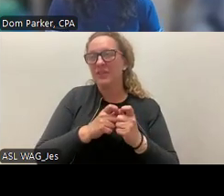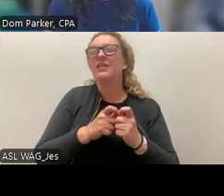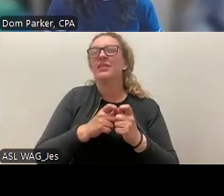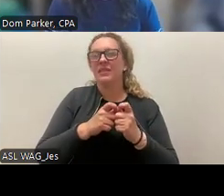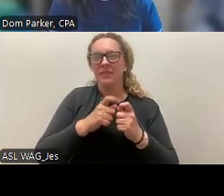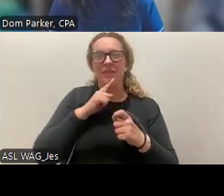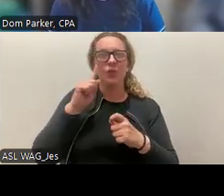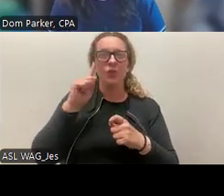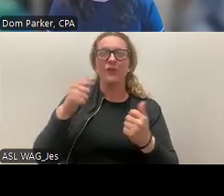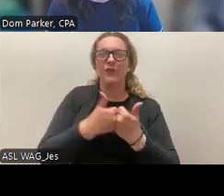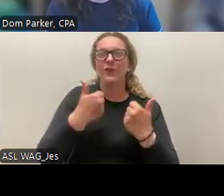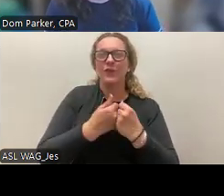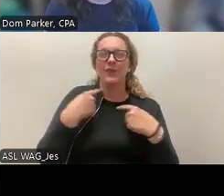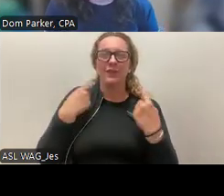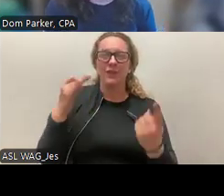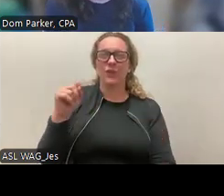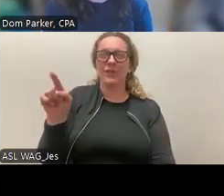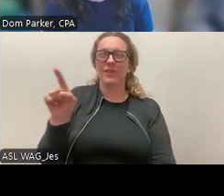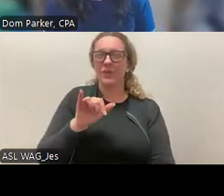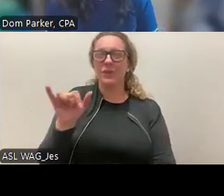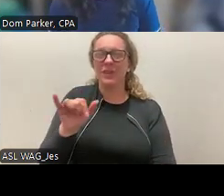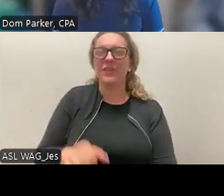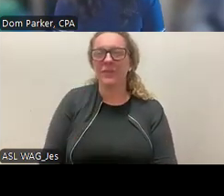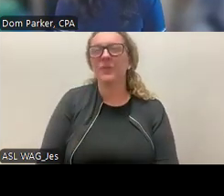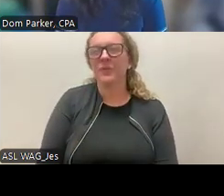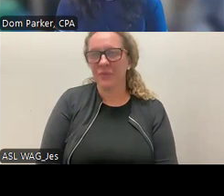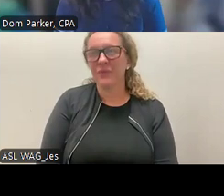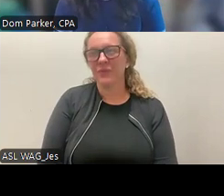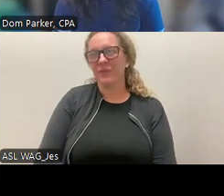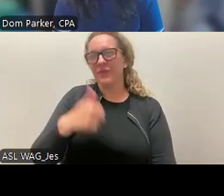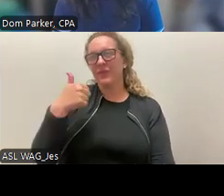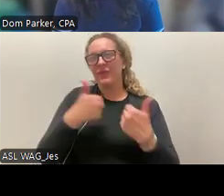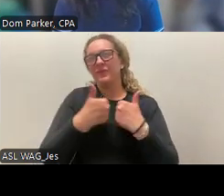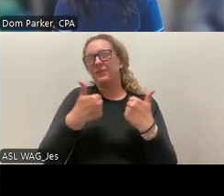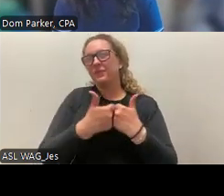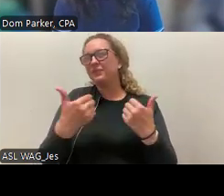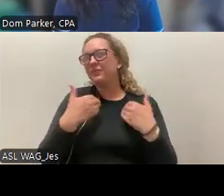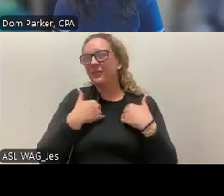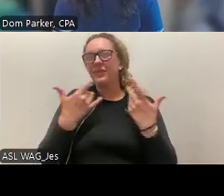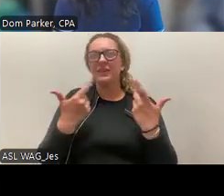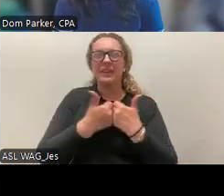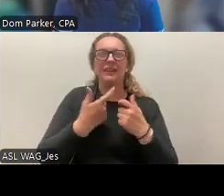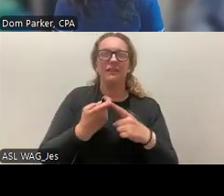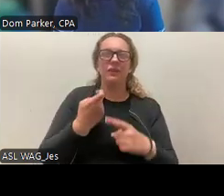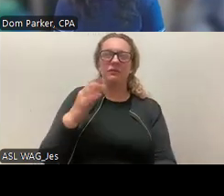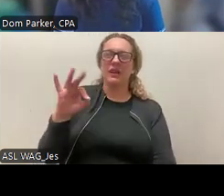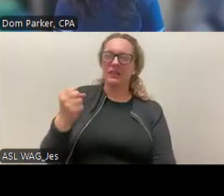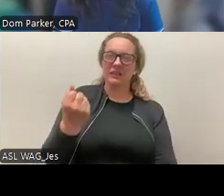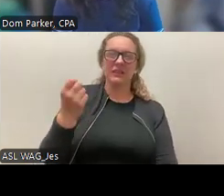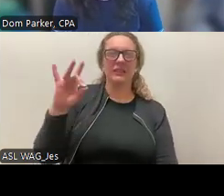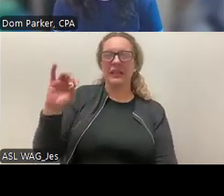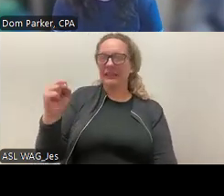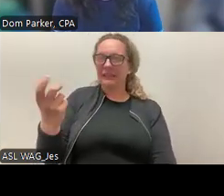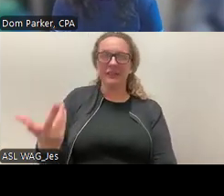like one of the first games able to do that as well. Other games, you could have a look at games from the 90s, games from the